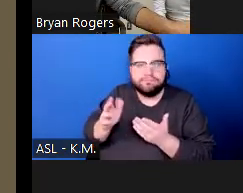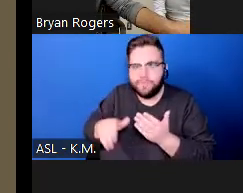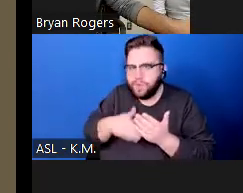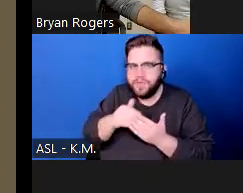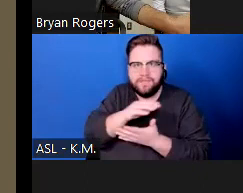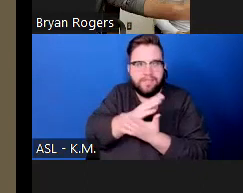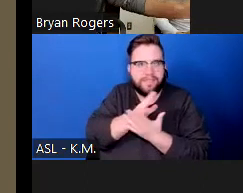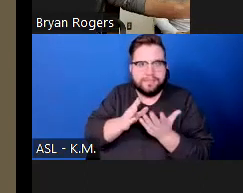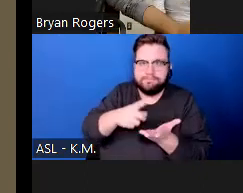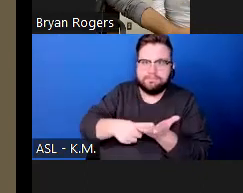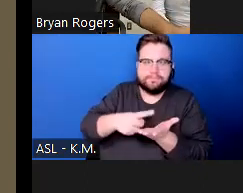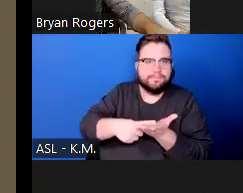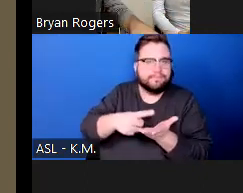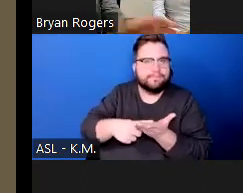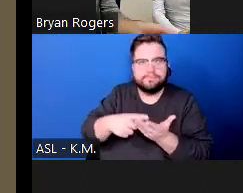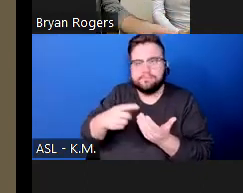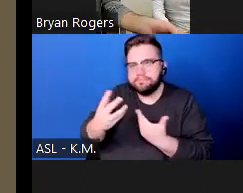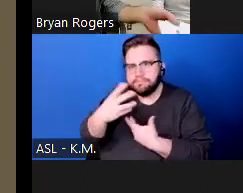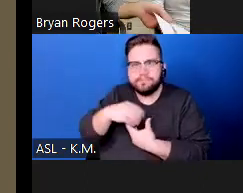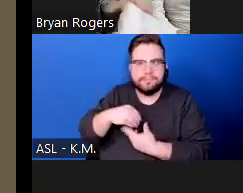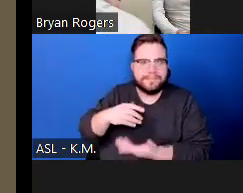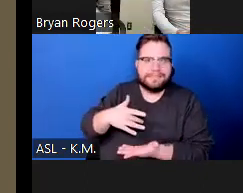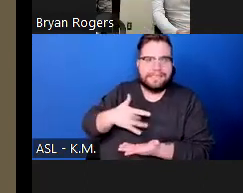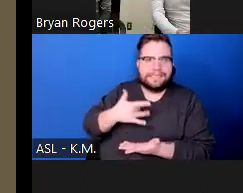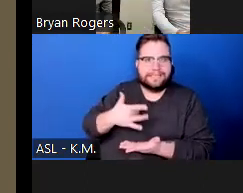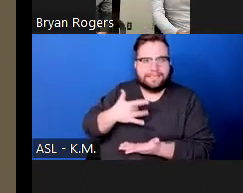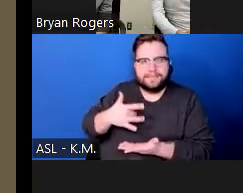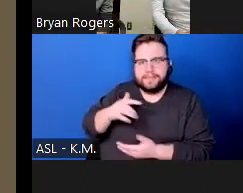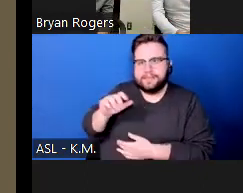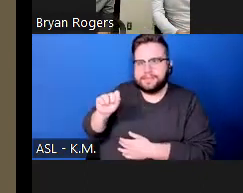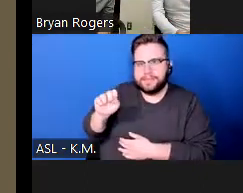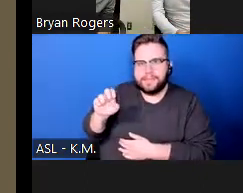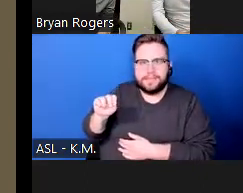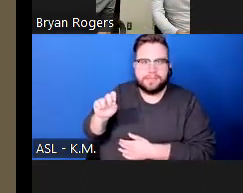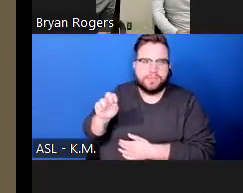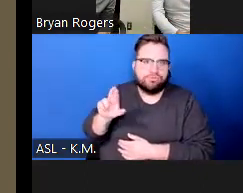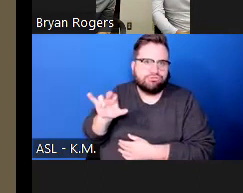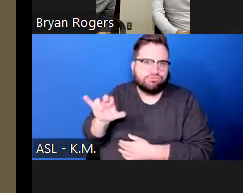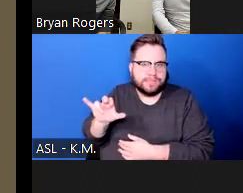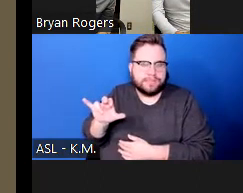going out there and evaluating, how much input can this person